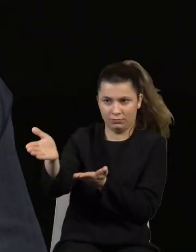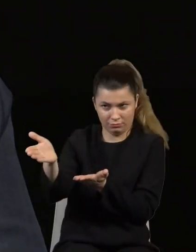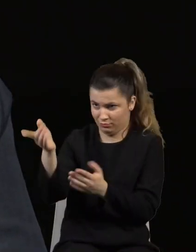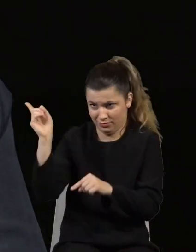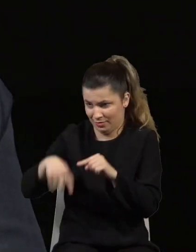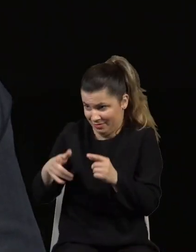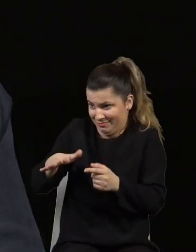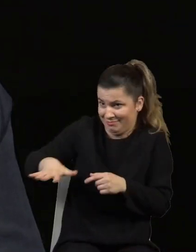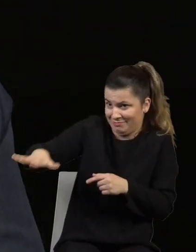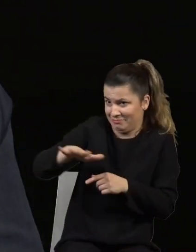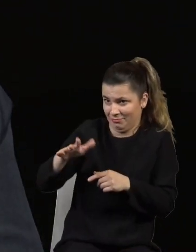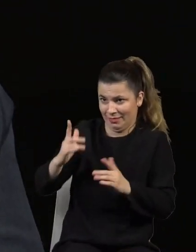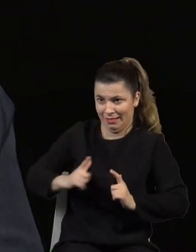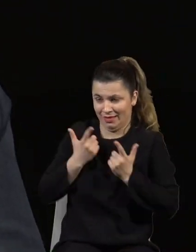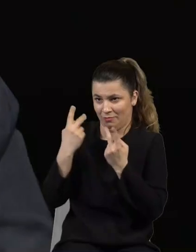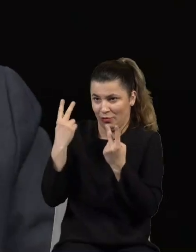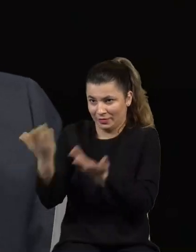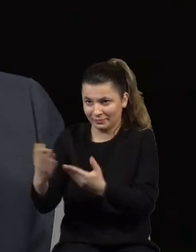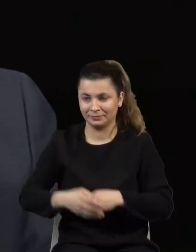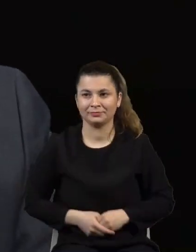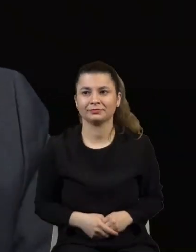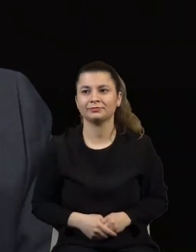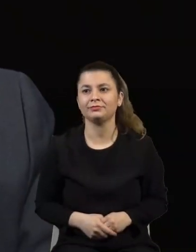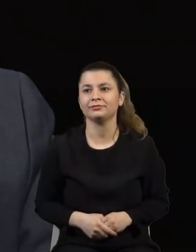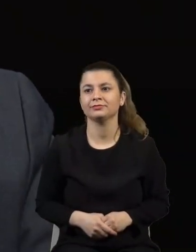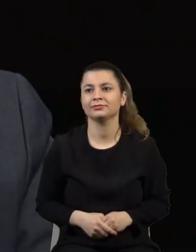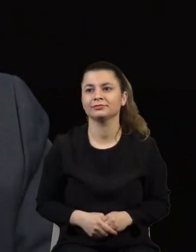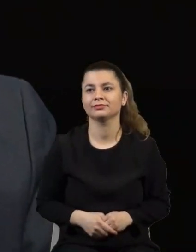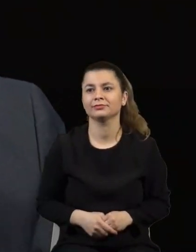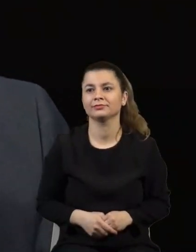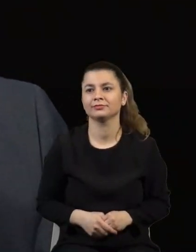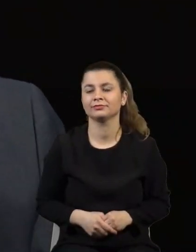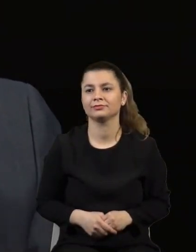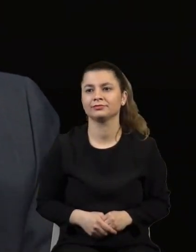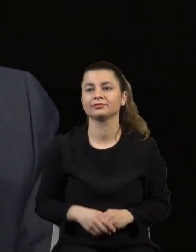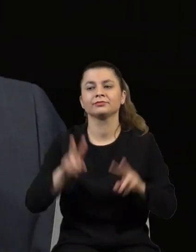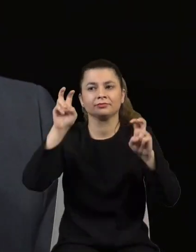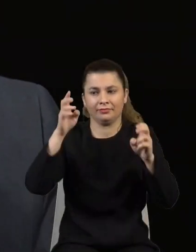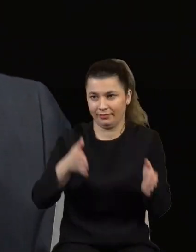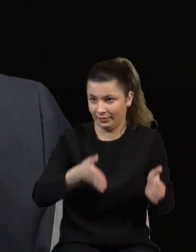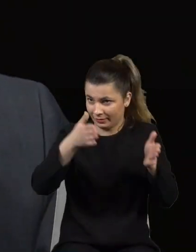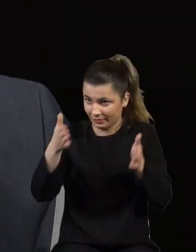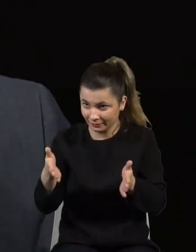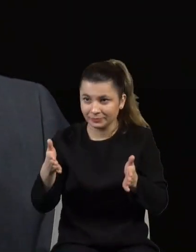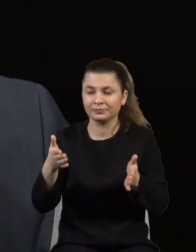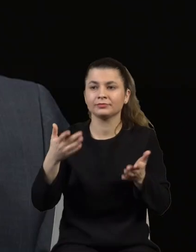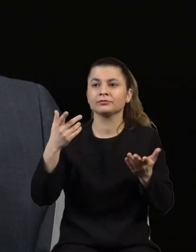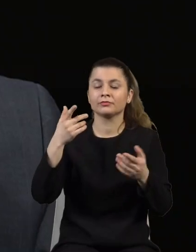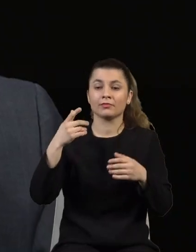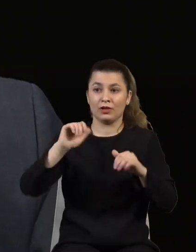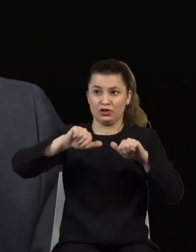concerning maybe what challenges we will have ahead of us,